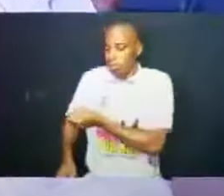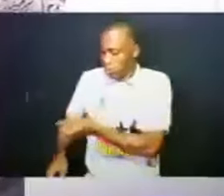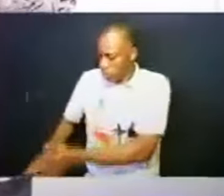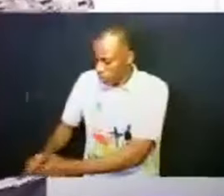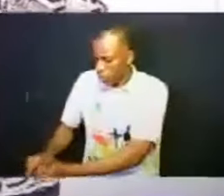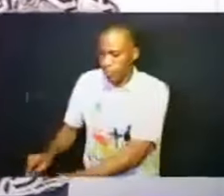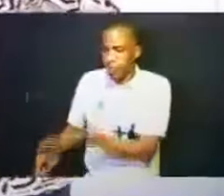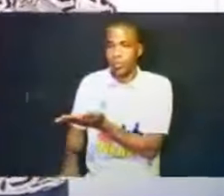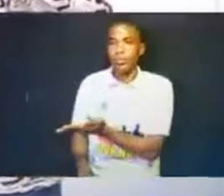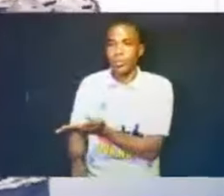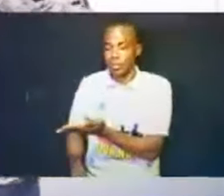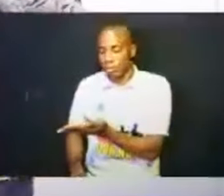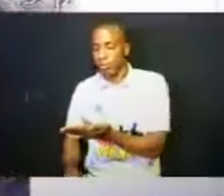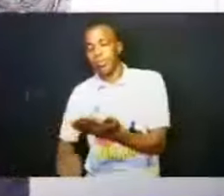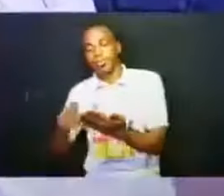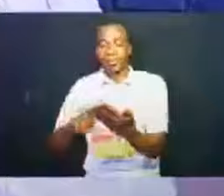number one.